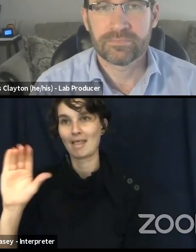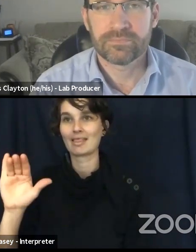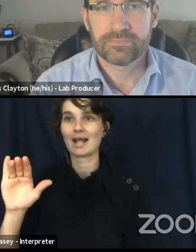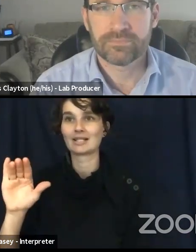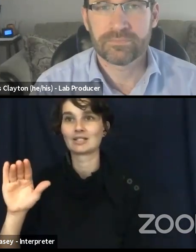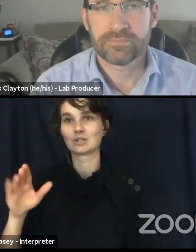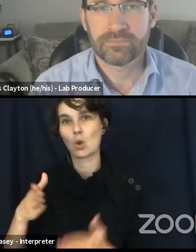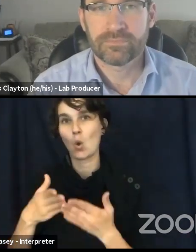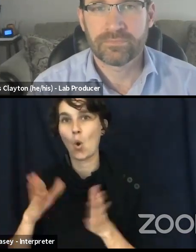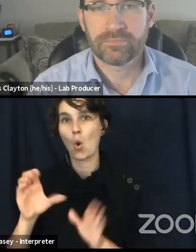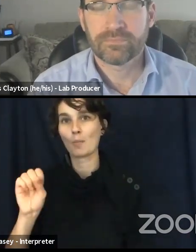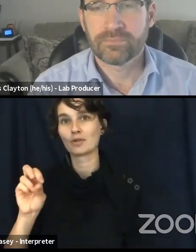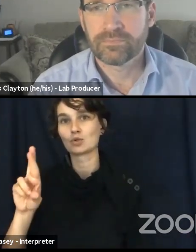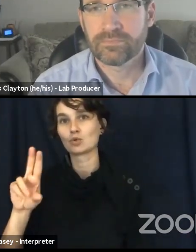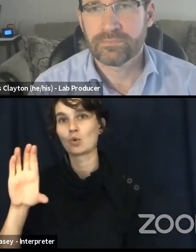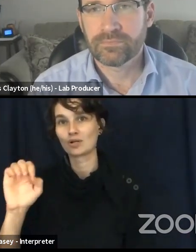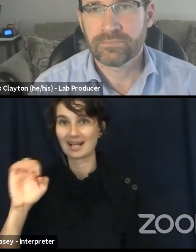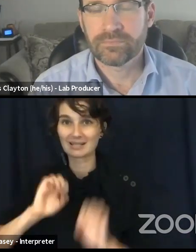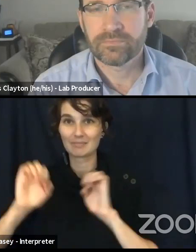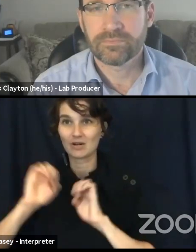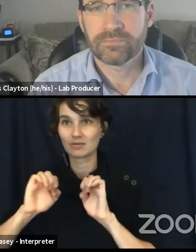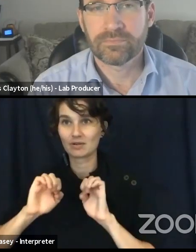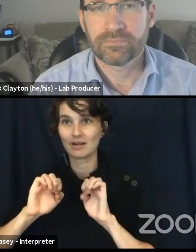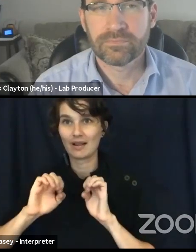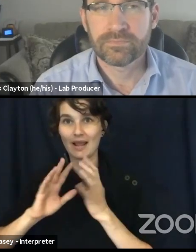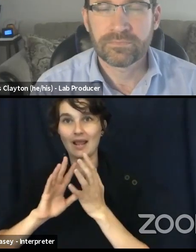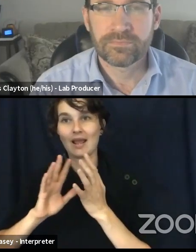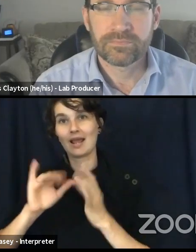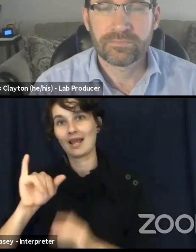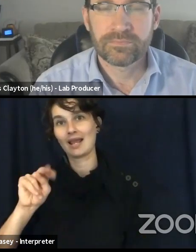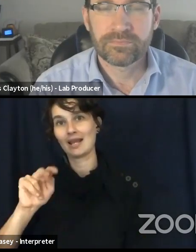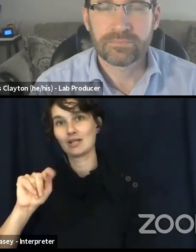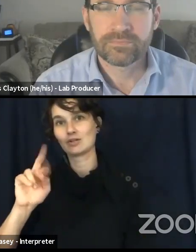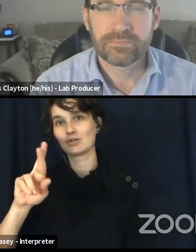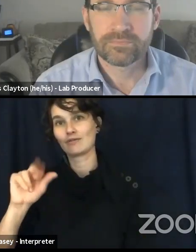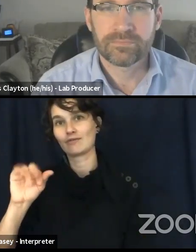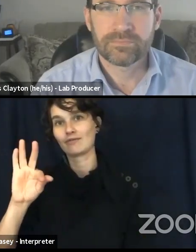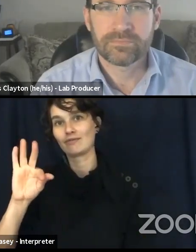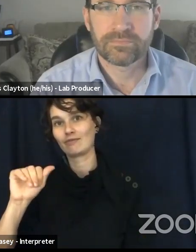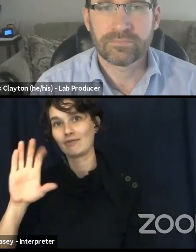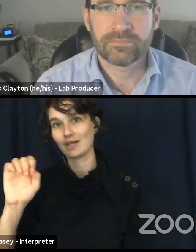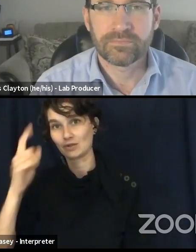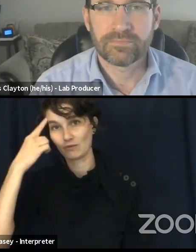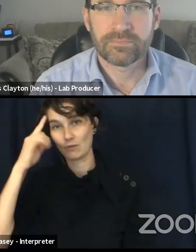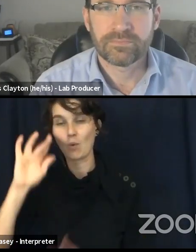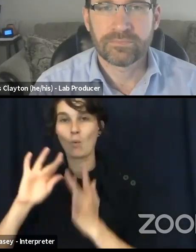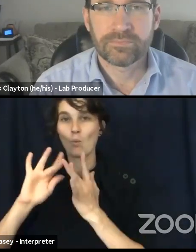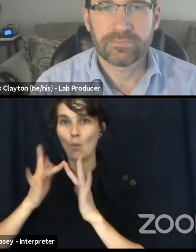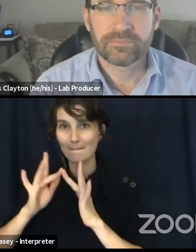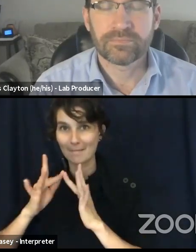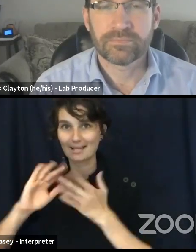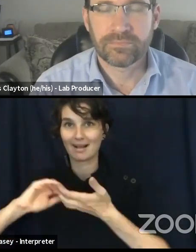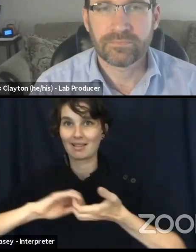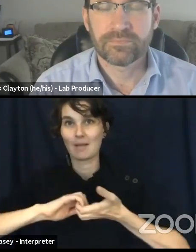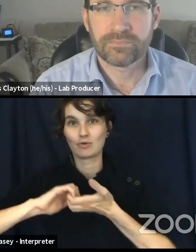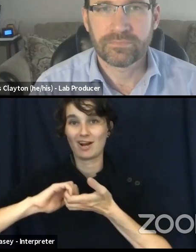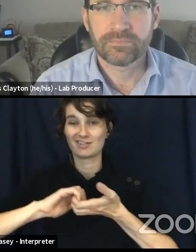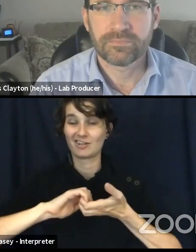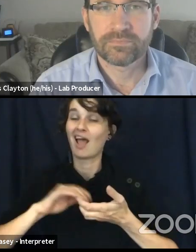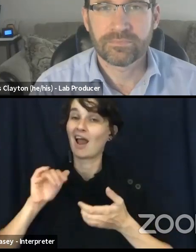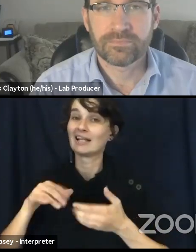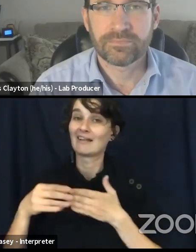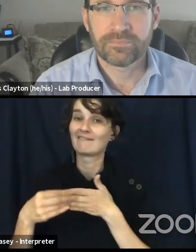experimental interface for web-based collaboration. And it's a very flexible tool. We're releasing